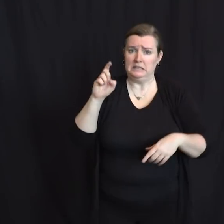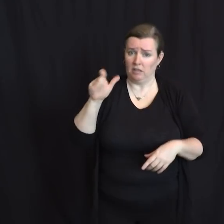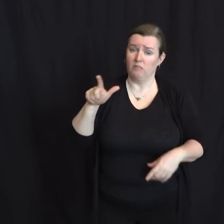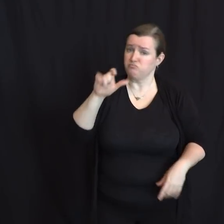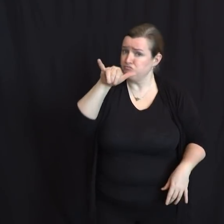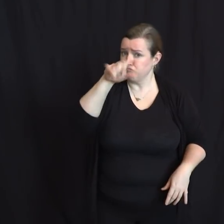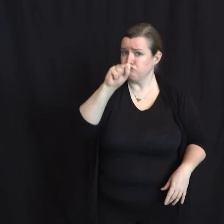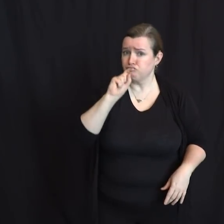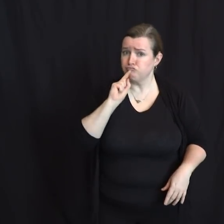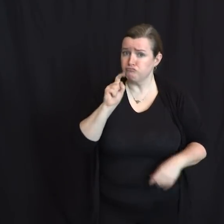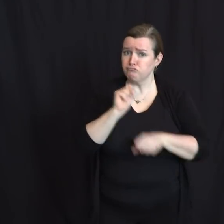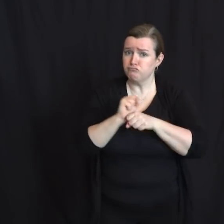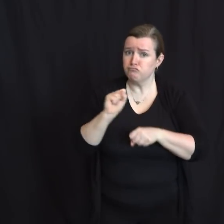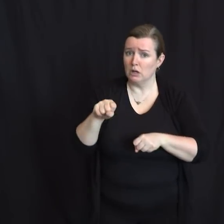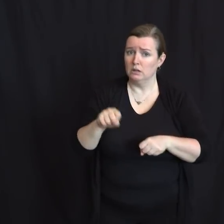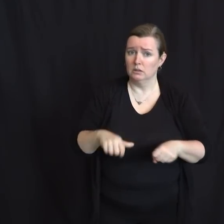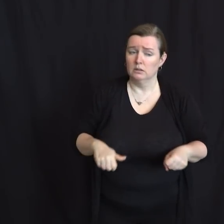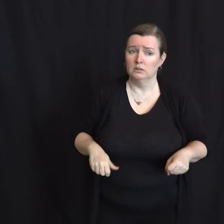turnaround as you do with the viral?